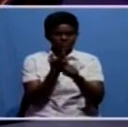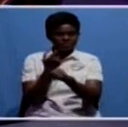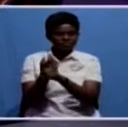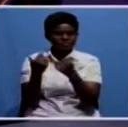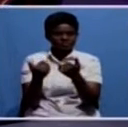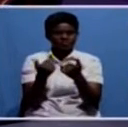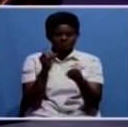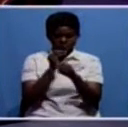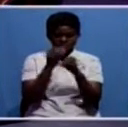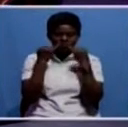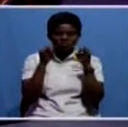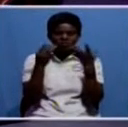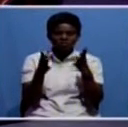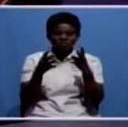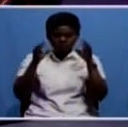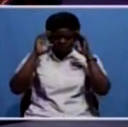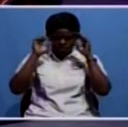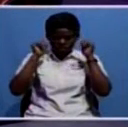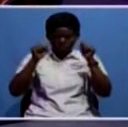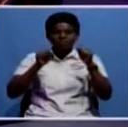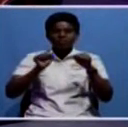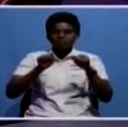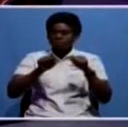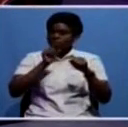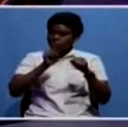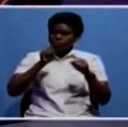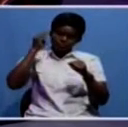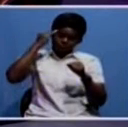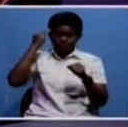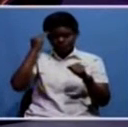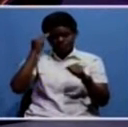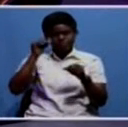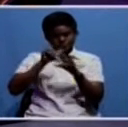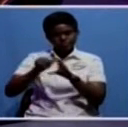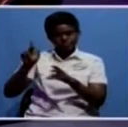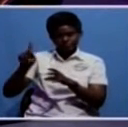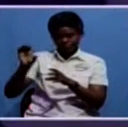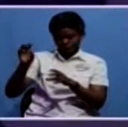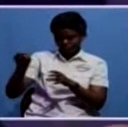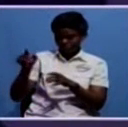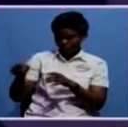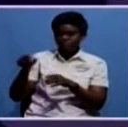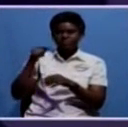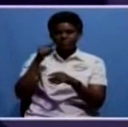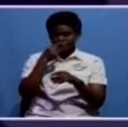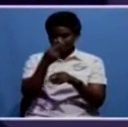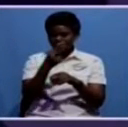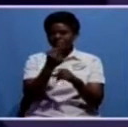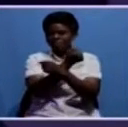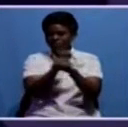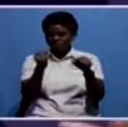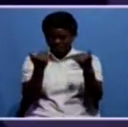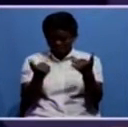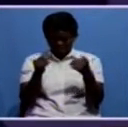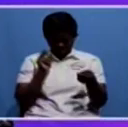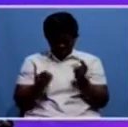Like we have said, the president is very alive to the issues around this and would like to see a solution very, very quickly. I can assure